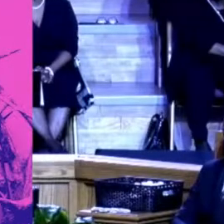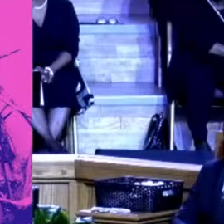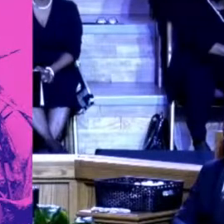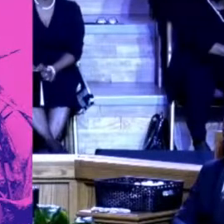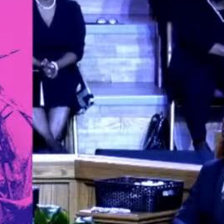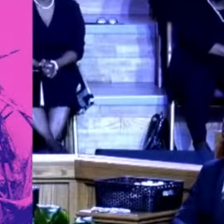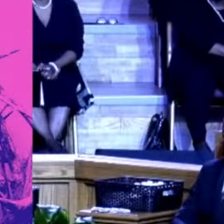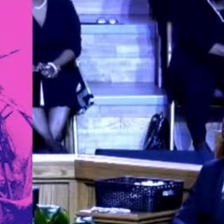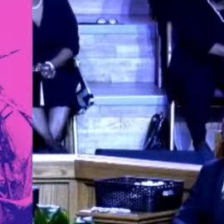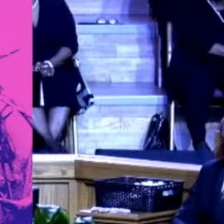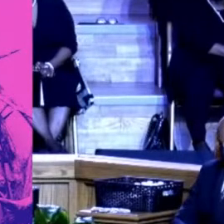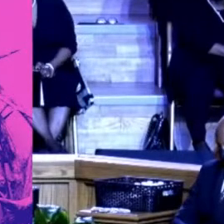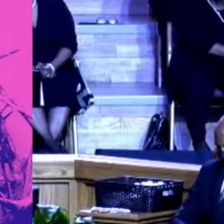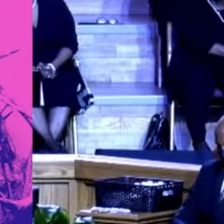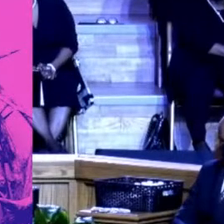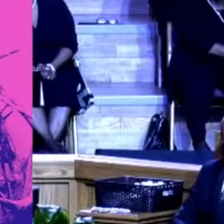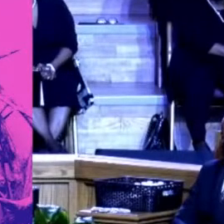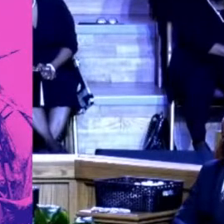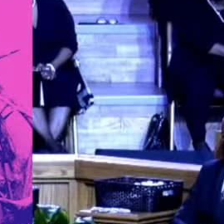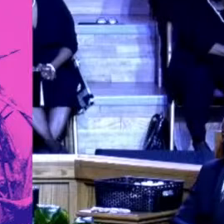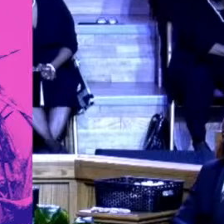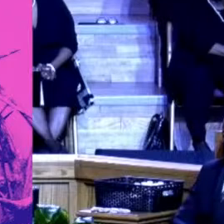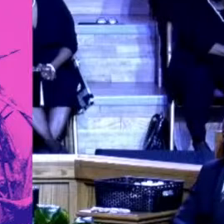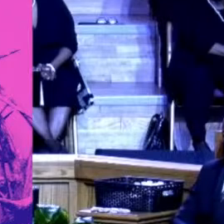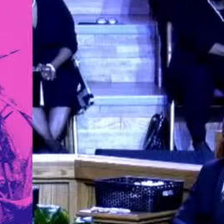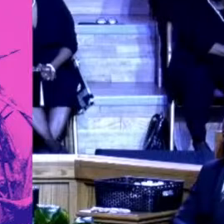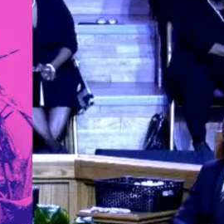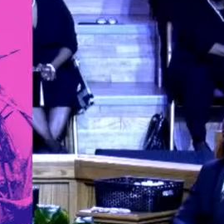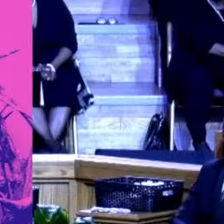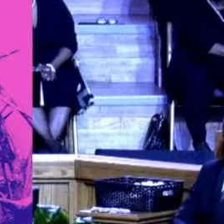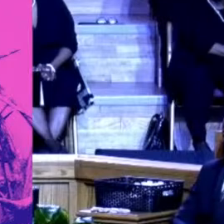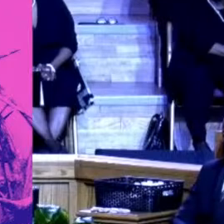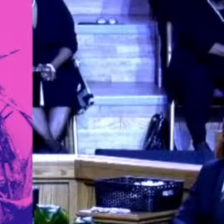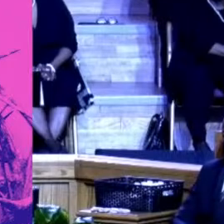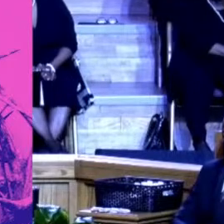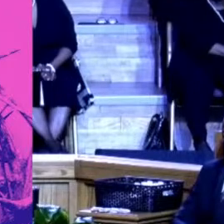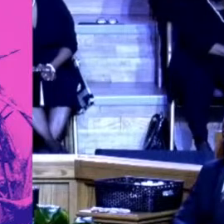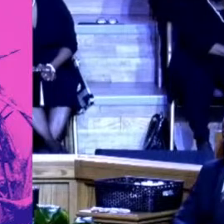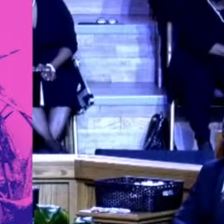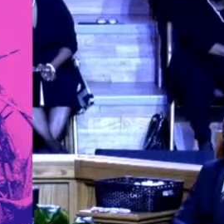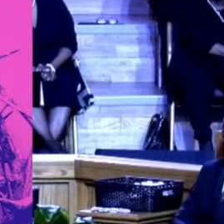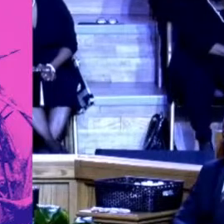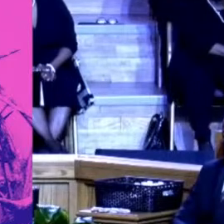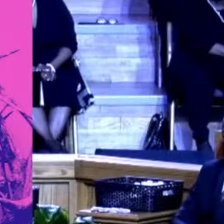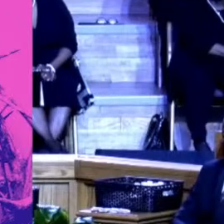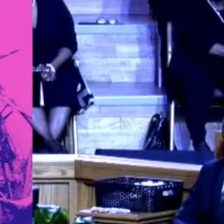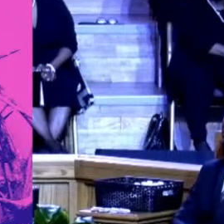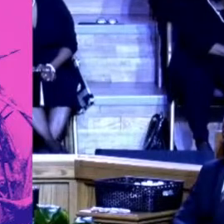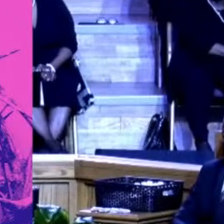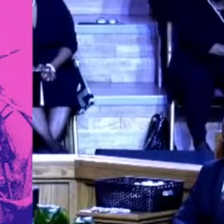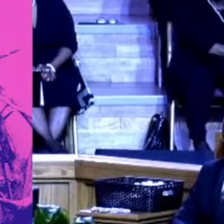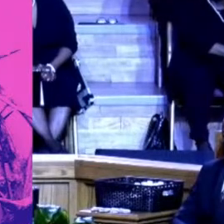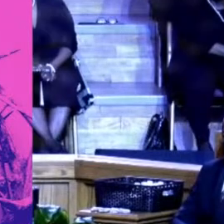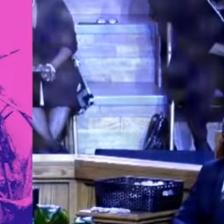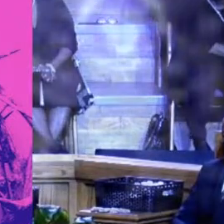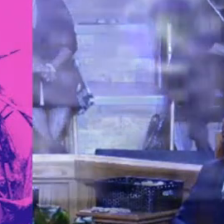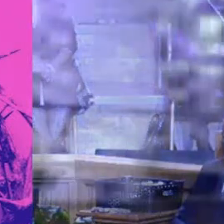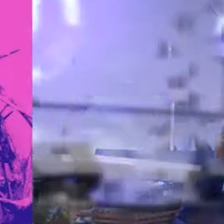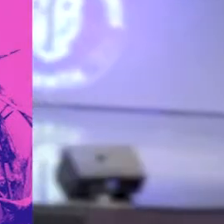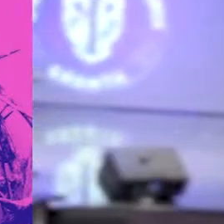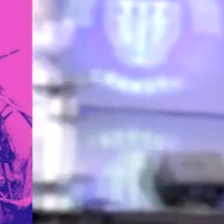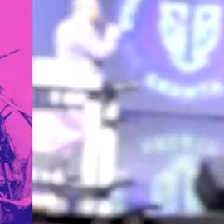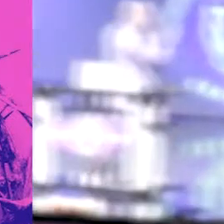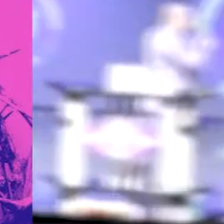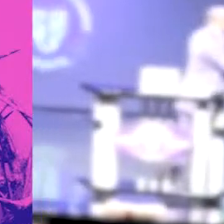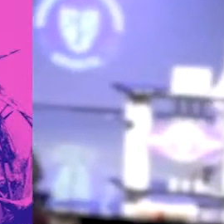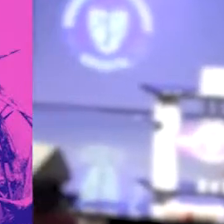at 7 p.m., for a moving seven last words sermon featuring esteemed guest ministers leading the charge. A deeply